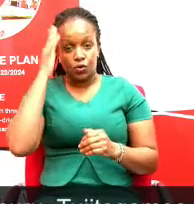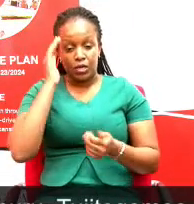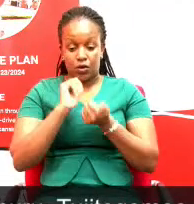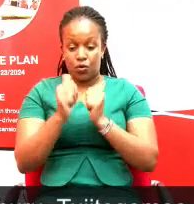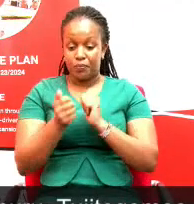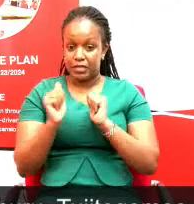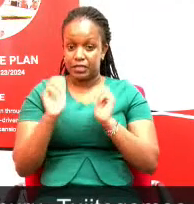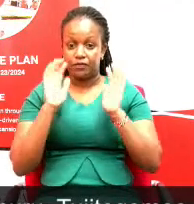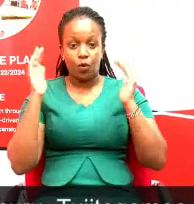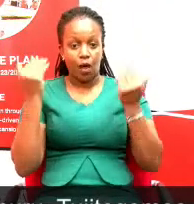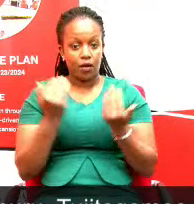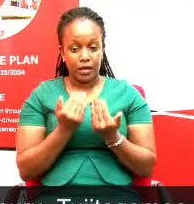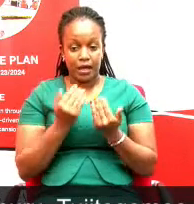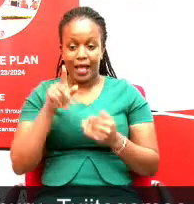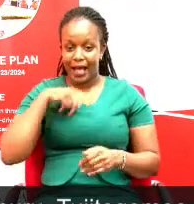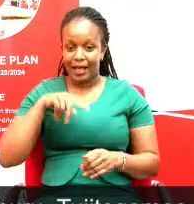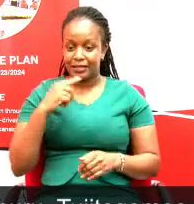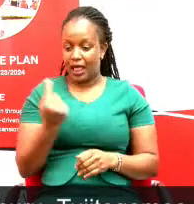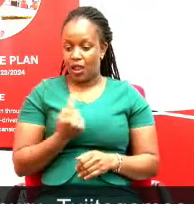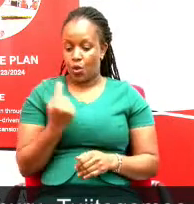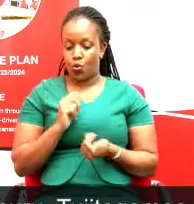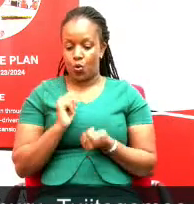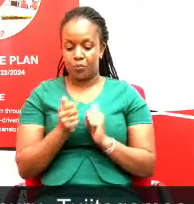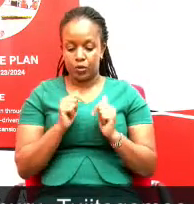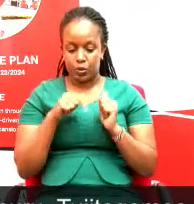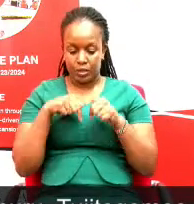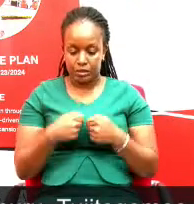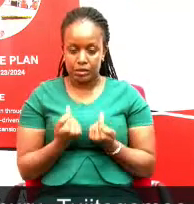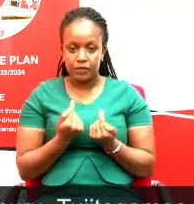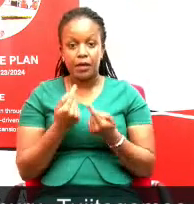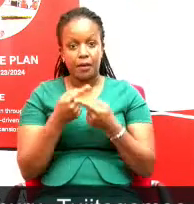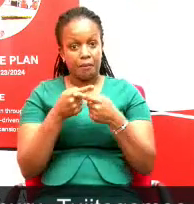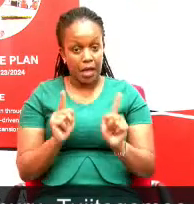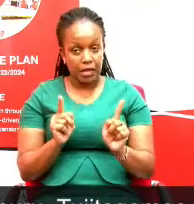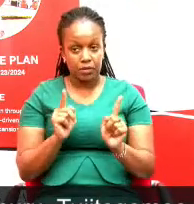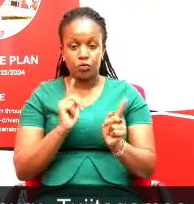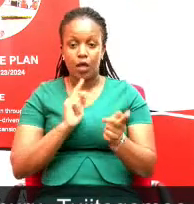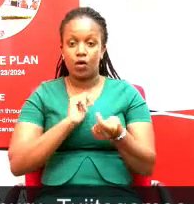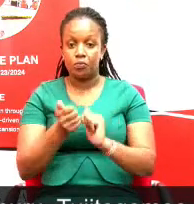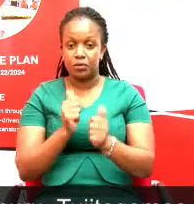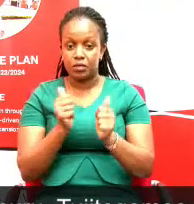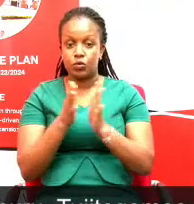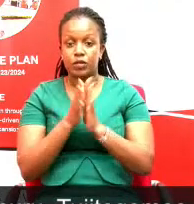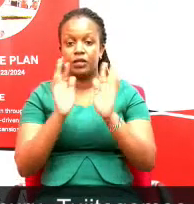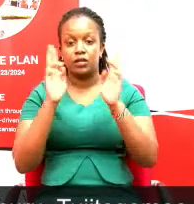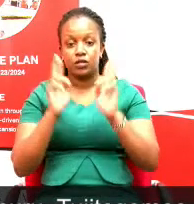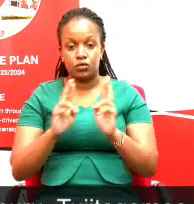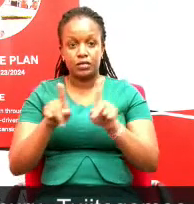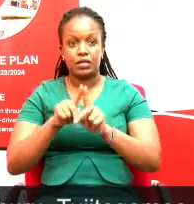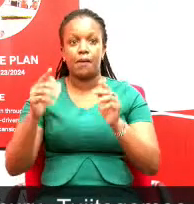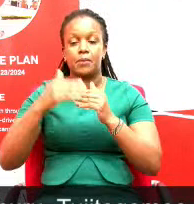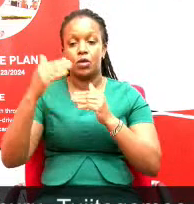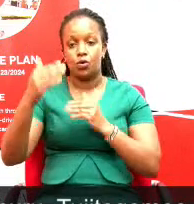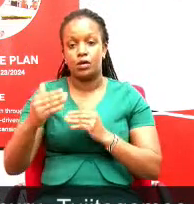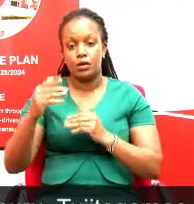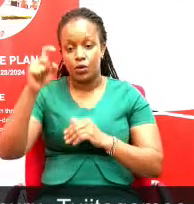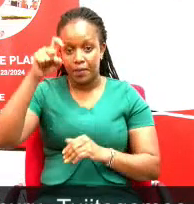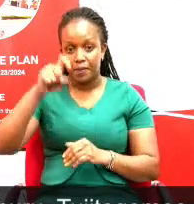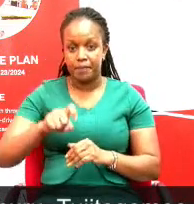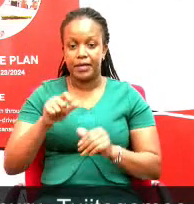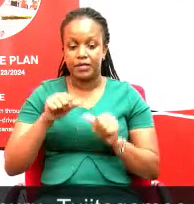world, and we are not alone competing among ourselves, but we are competing with the region and beyond. And for us to do this, we must